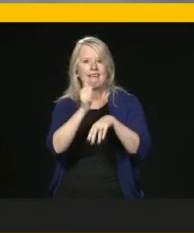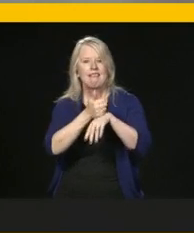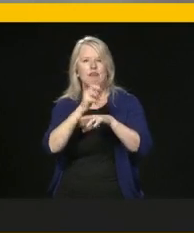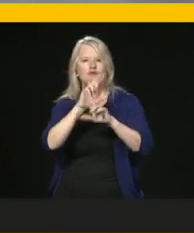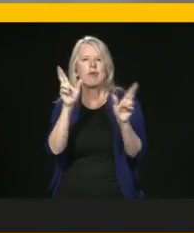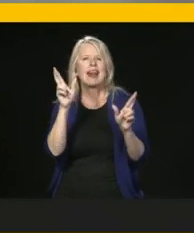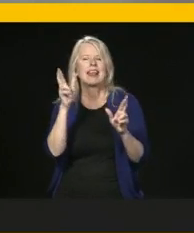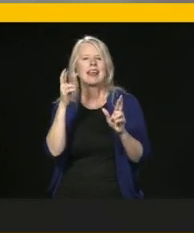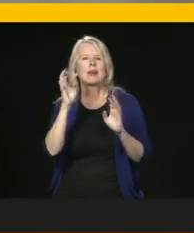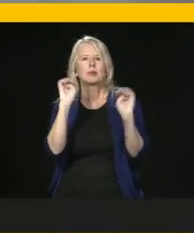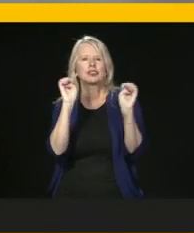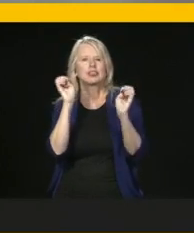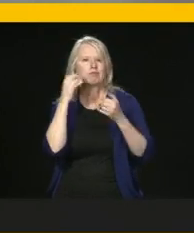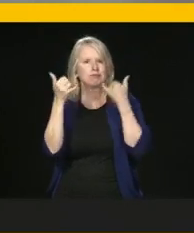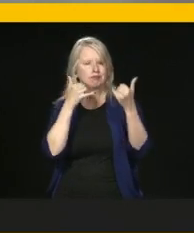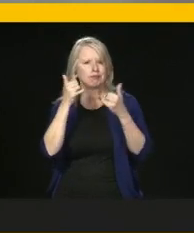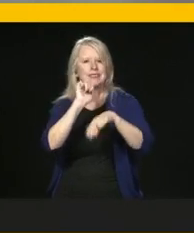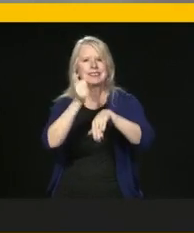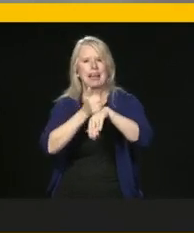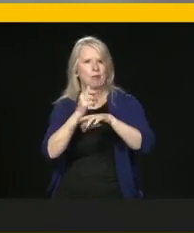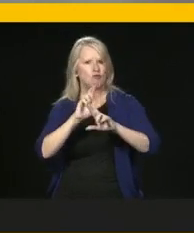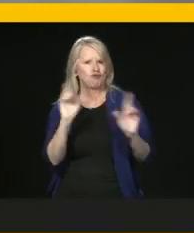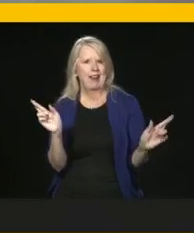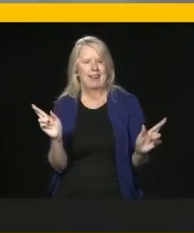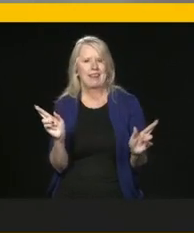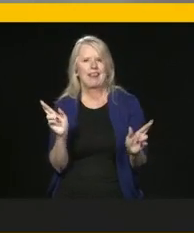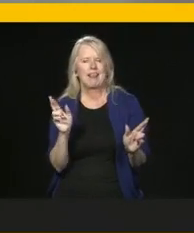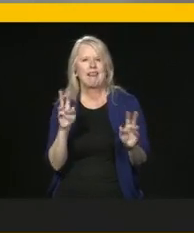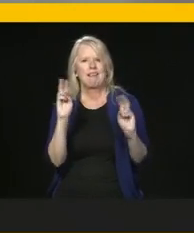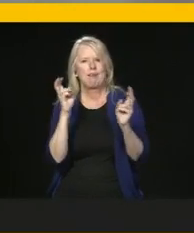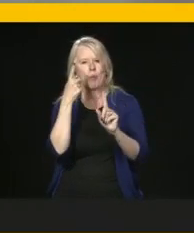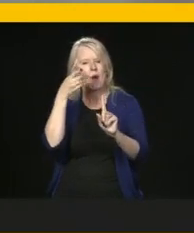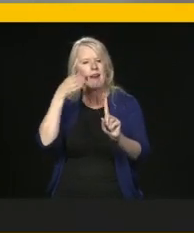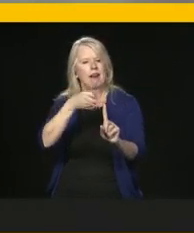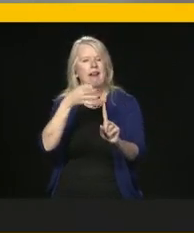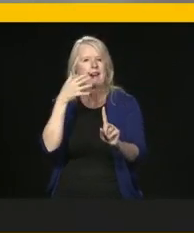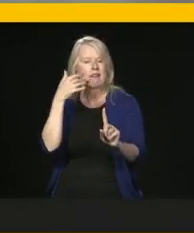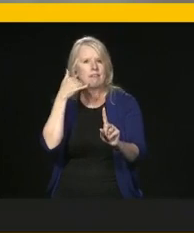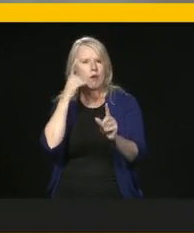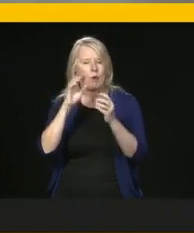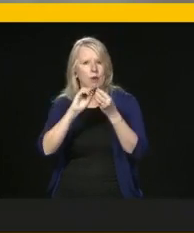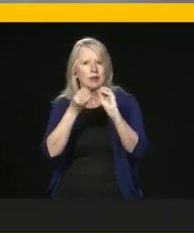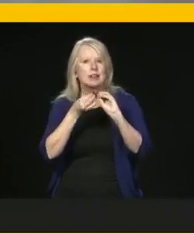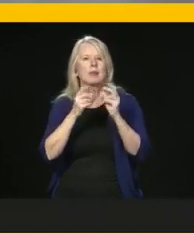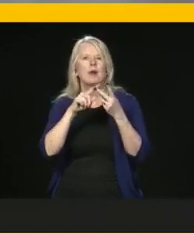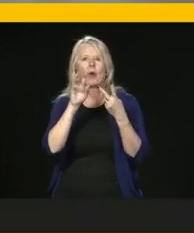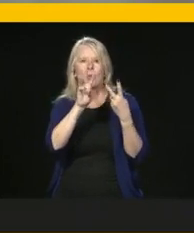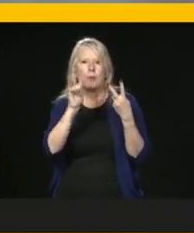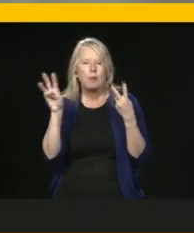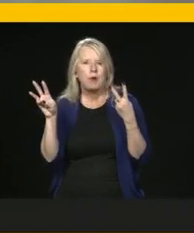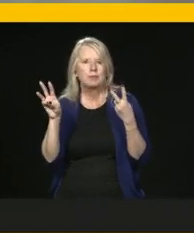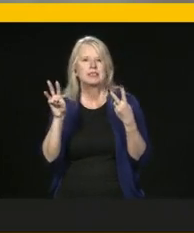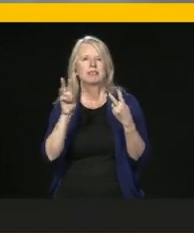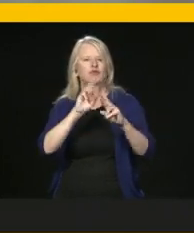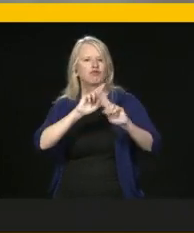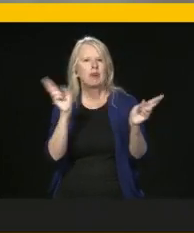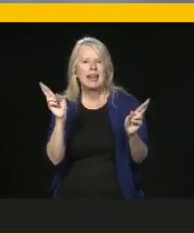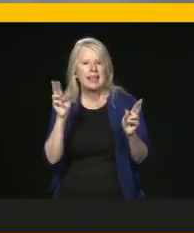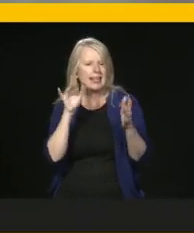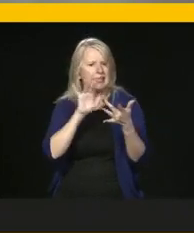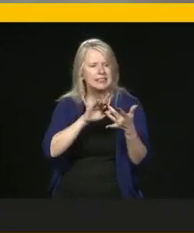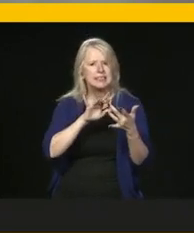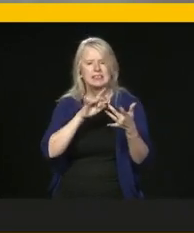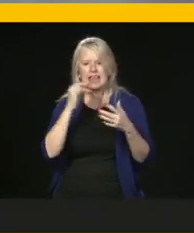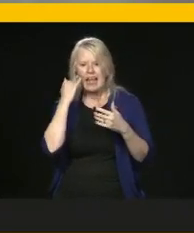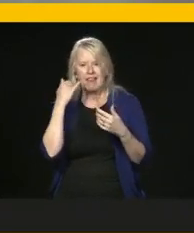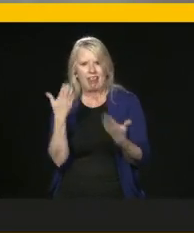up a hotline and a website that people can use if they are at the border and they